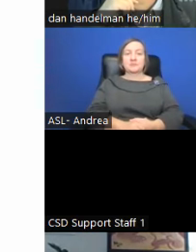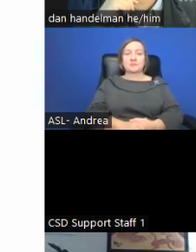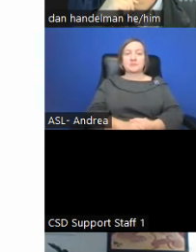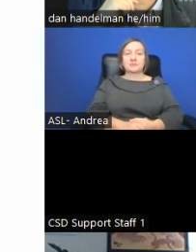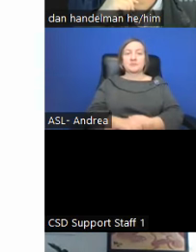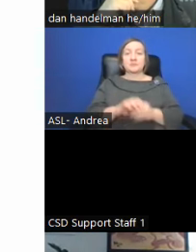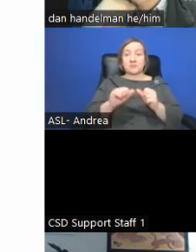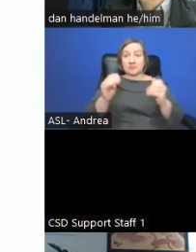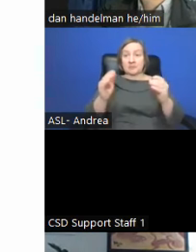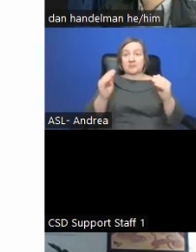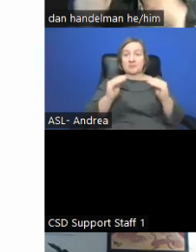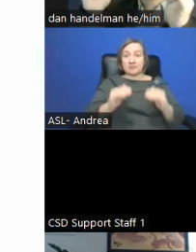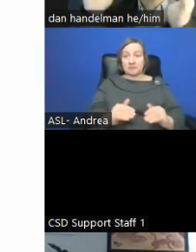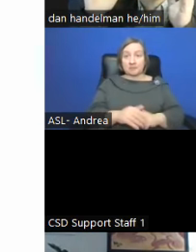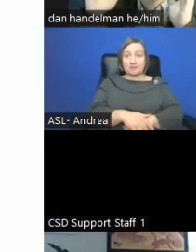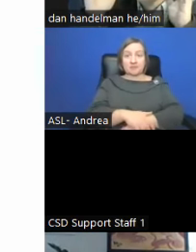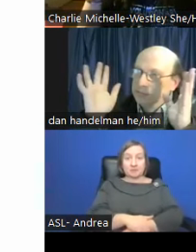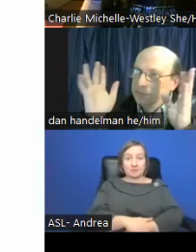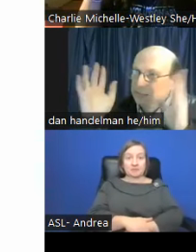Can we move on?